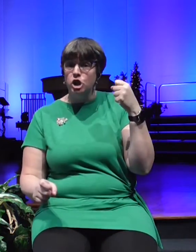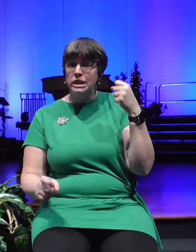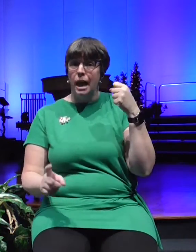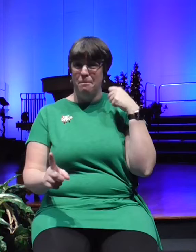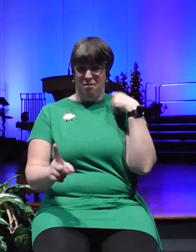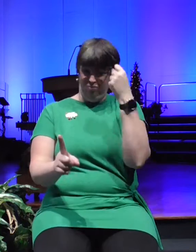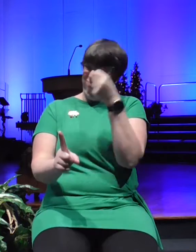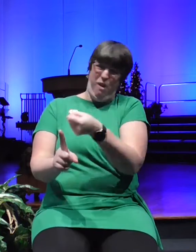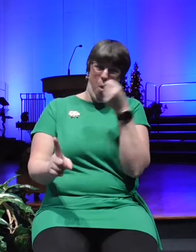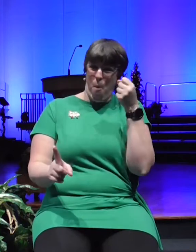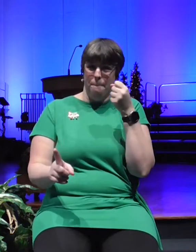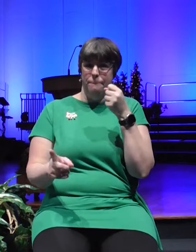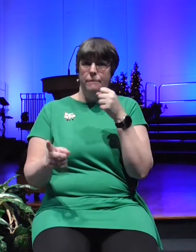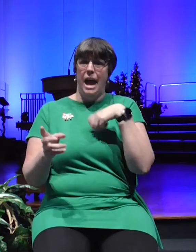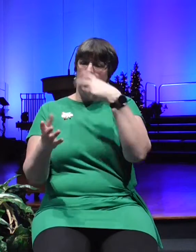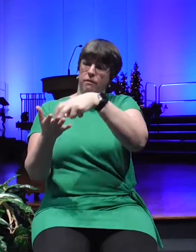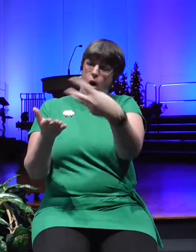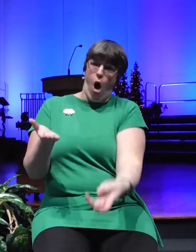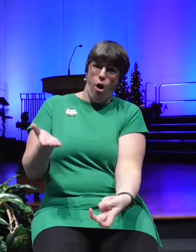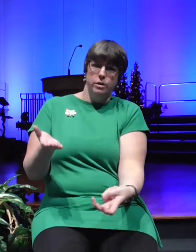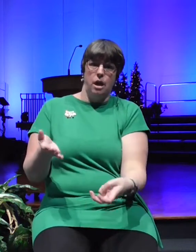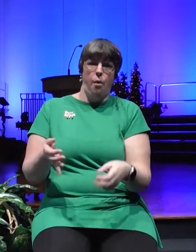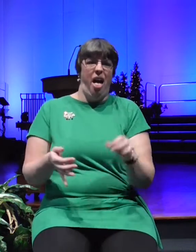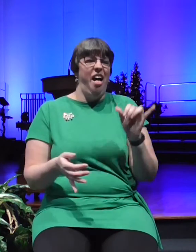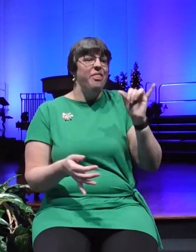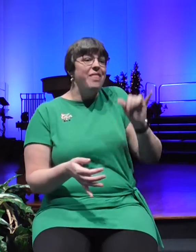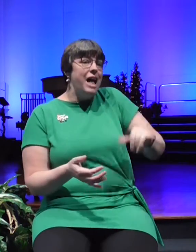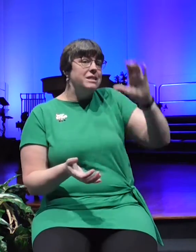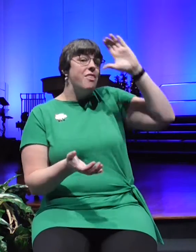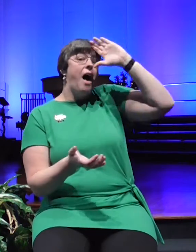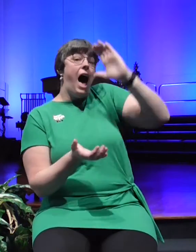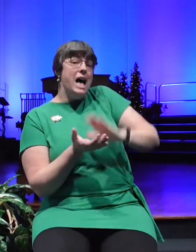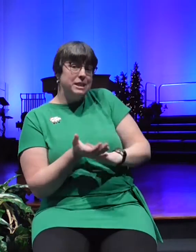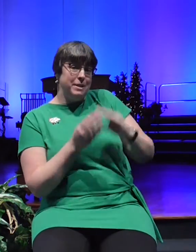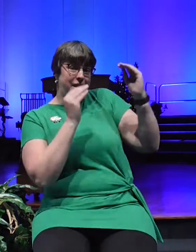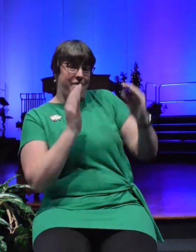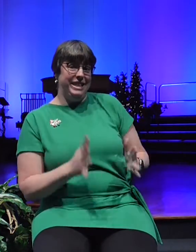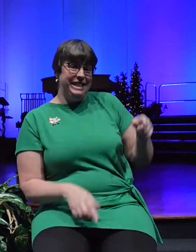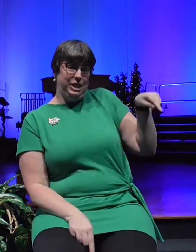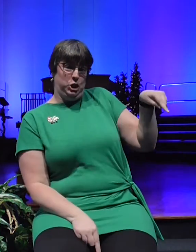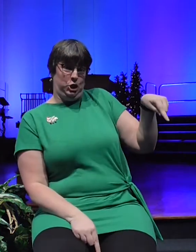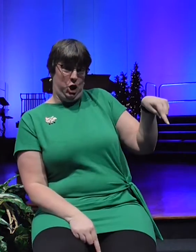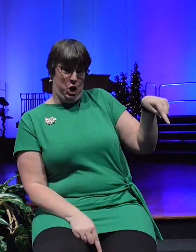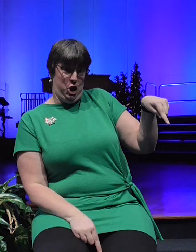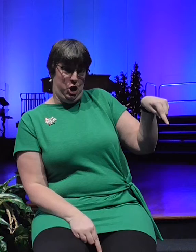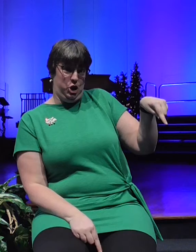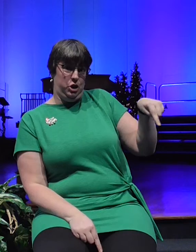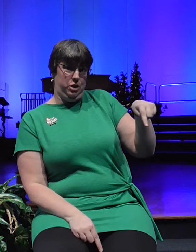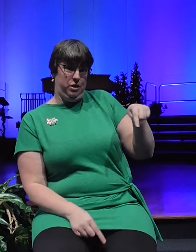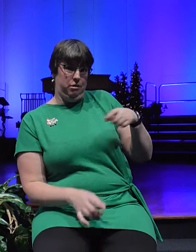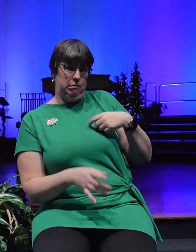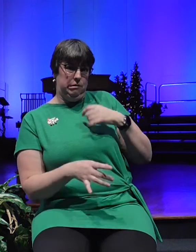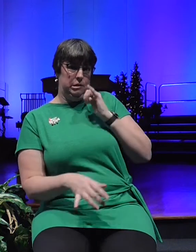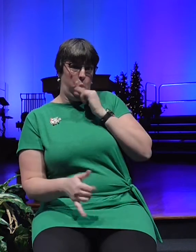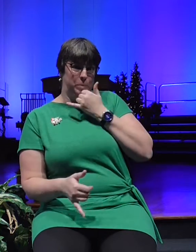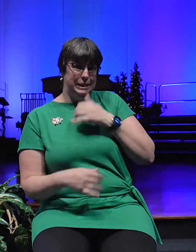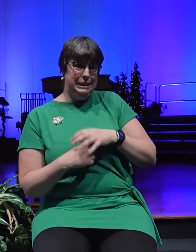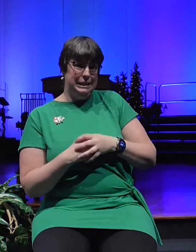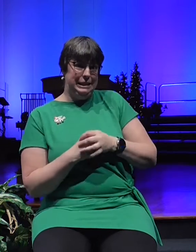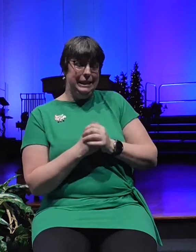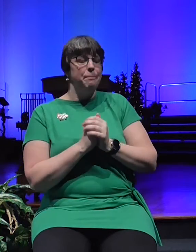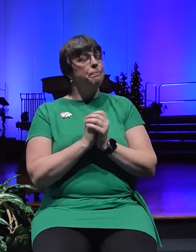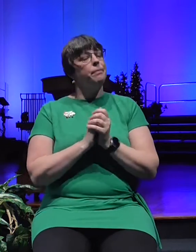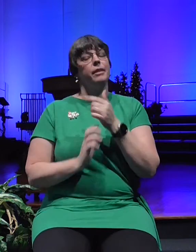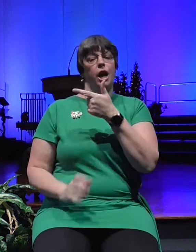the ground. And it turns out that's the husband of the teacher that he had bawled out. Oops.